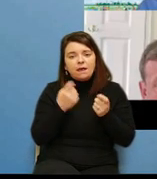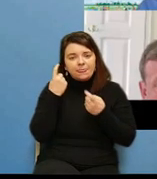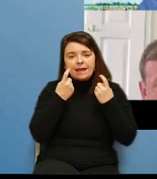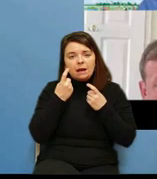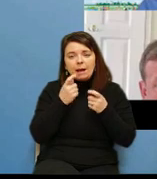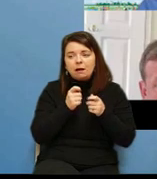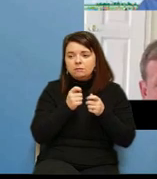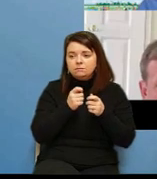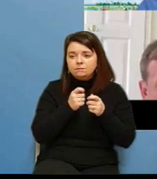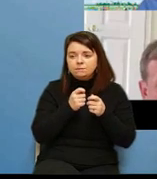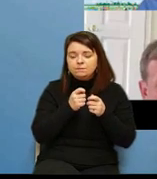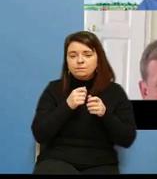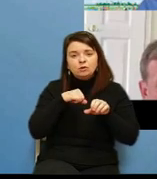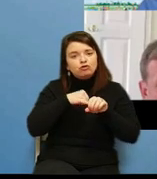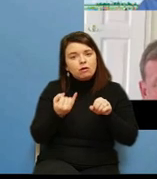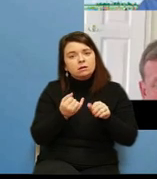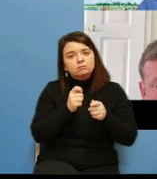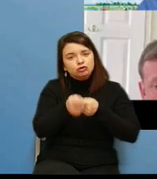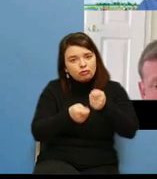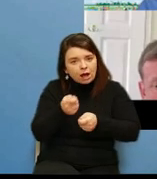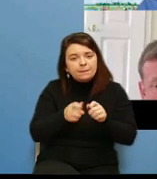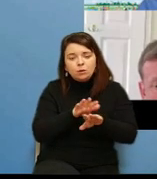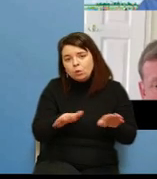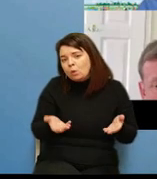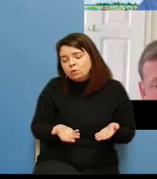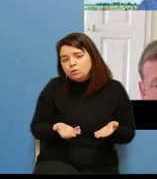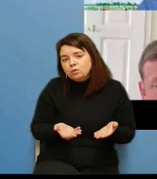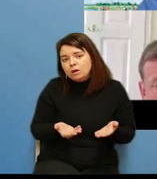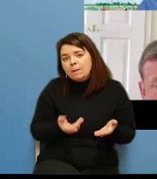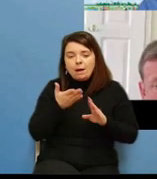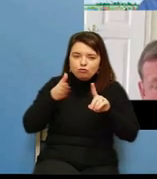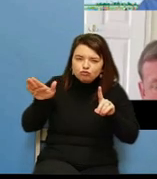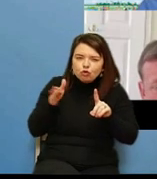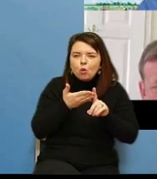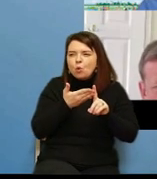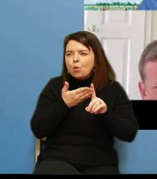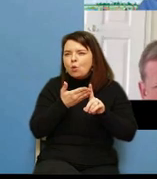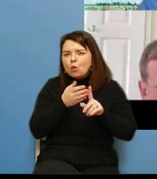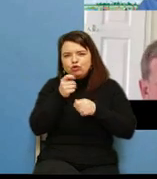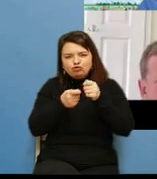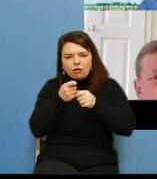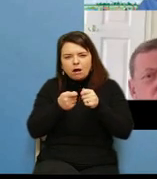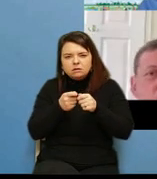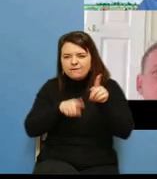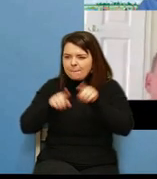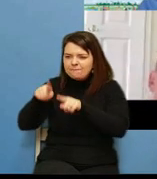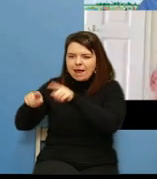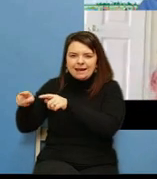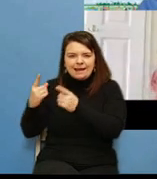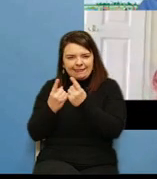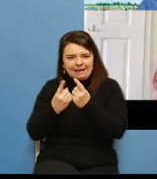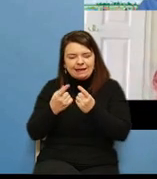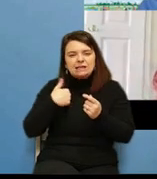may be a factor in terms of thinking about prescribing or not prescribing. But these particular broad spectrum drugs, they can be used, but